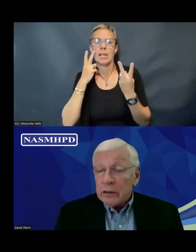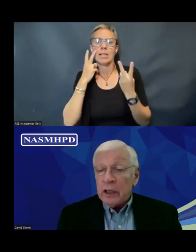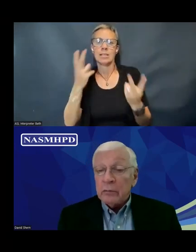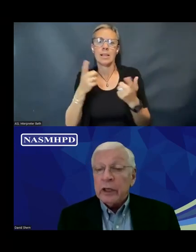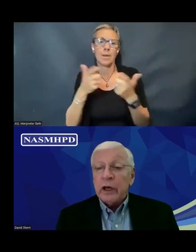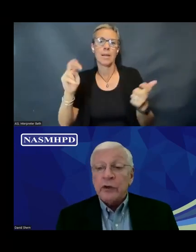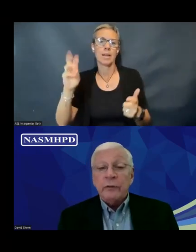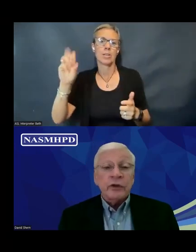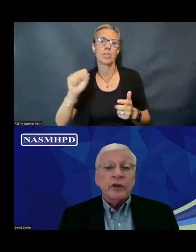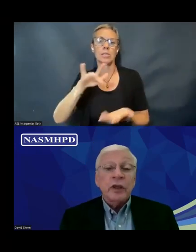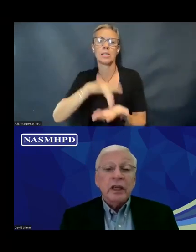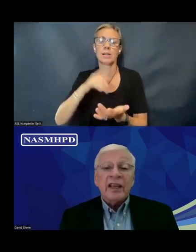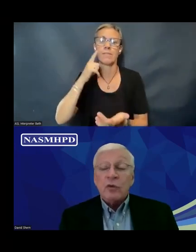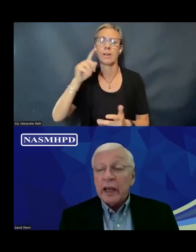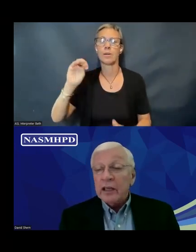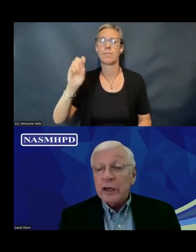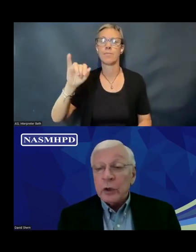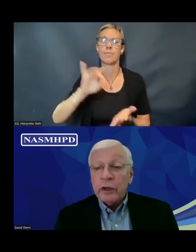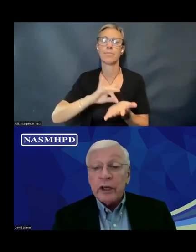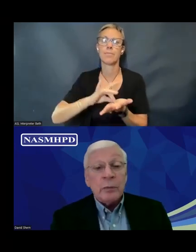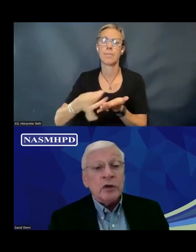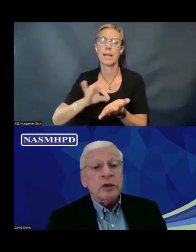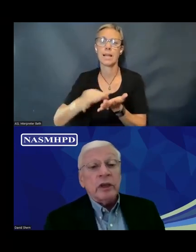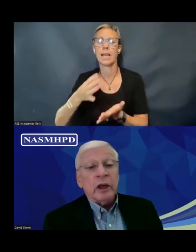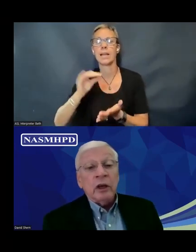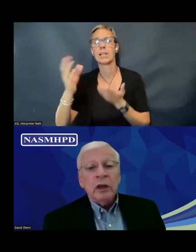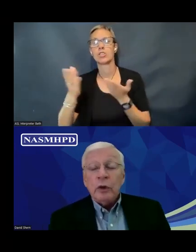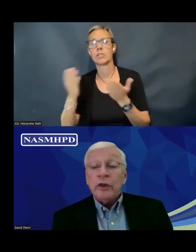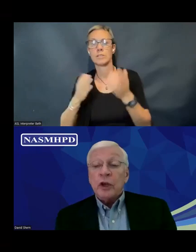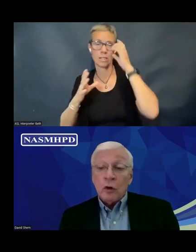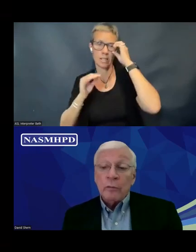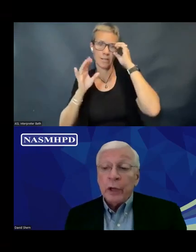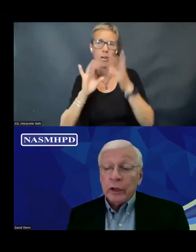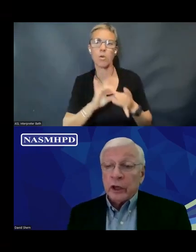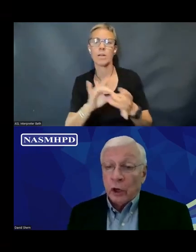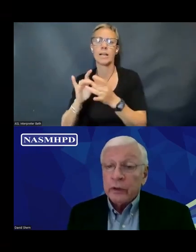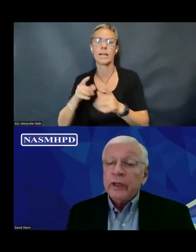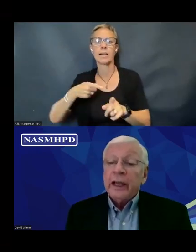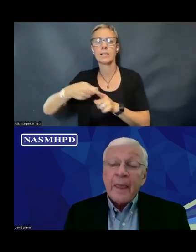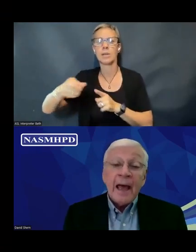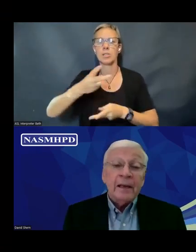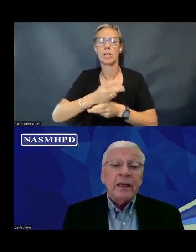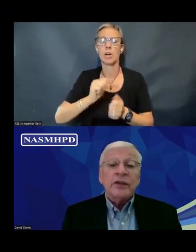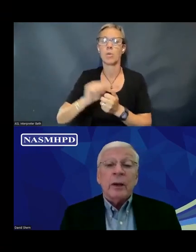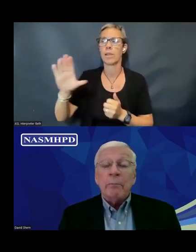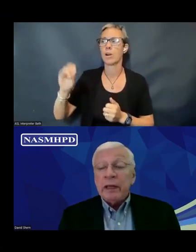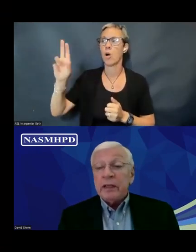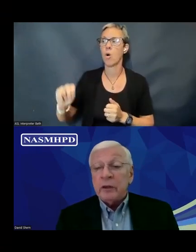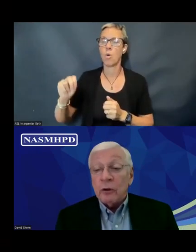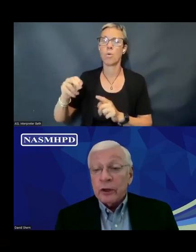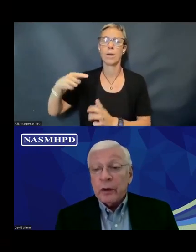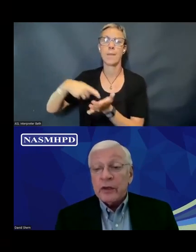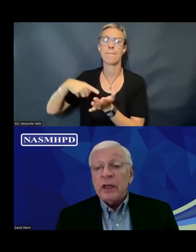for Medicaid and Medicare Services has recognized coordinated specialty care with its own billing code. And that is